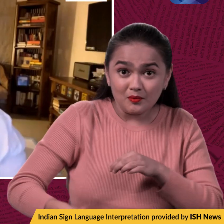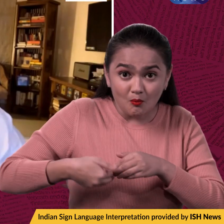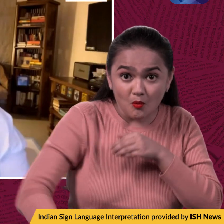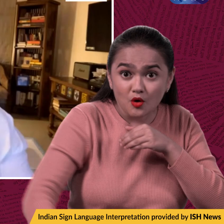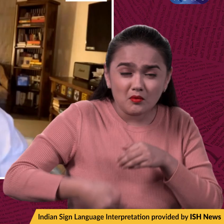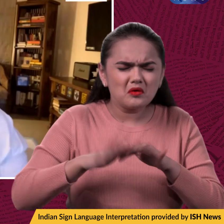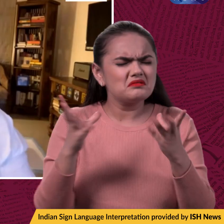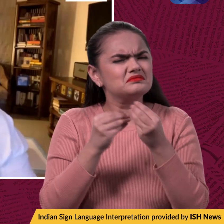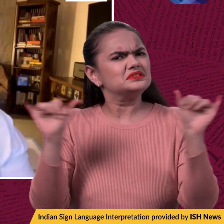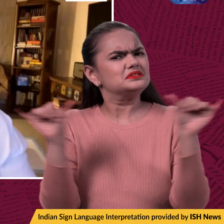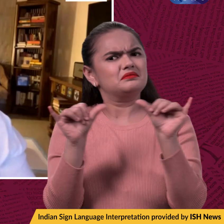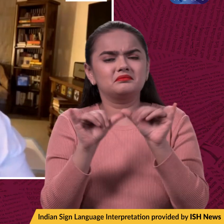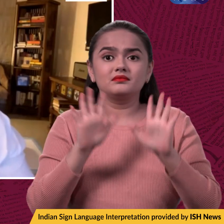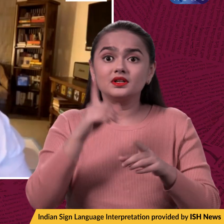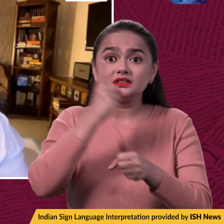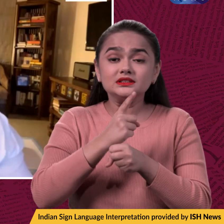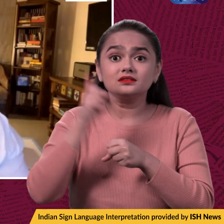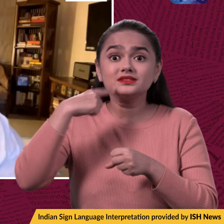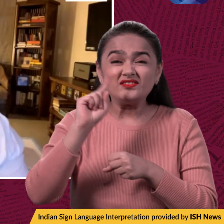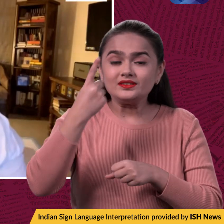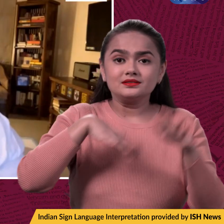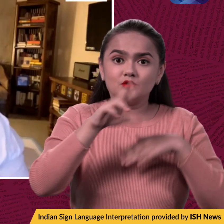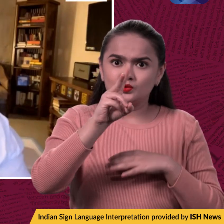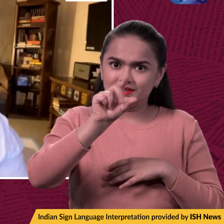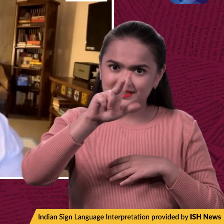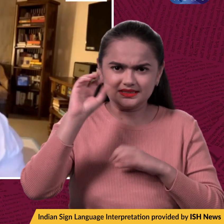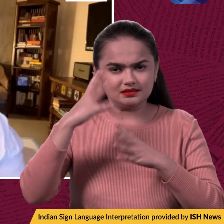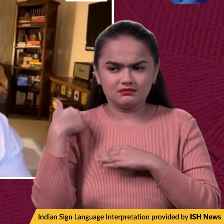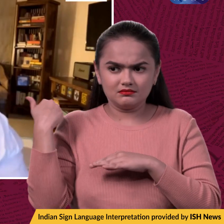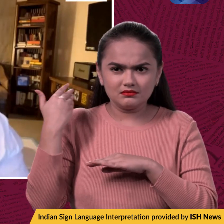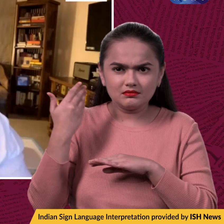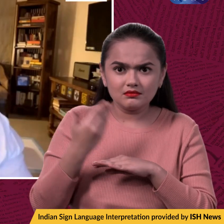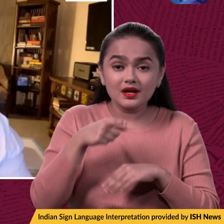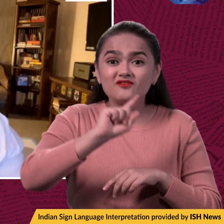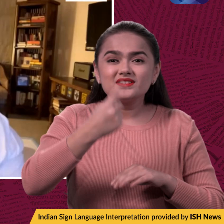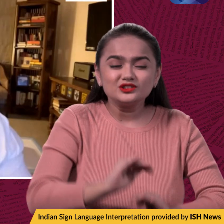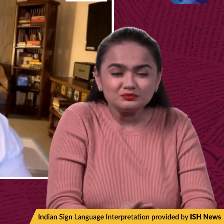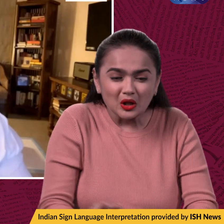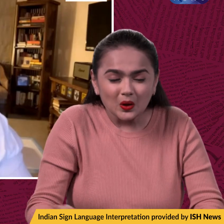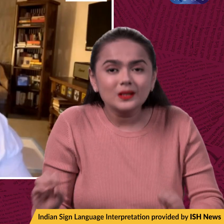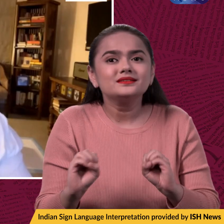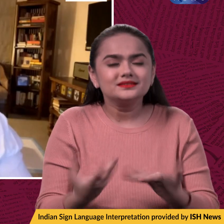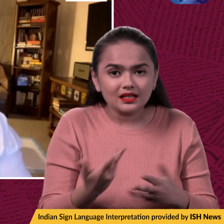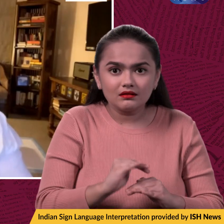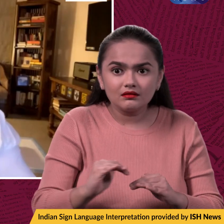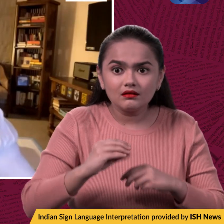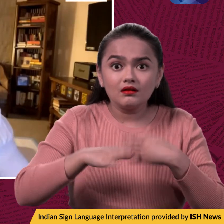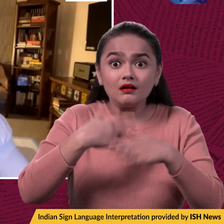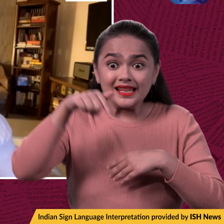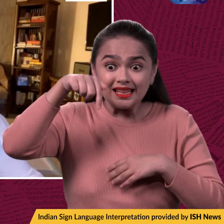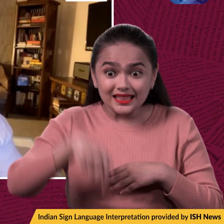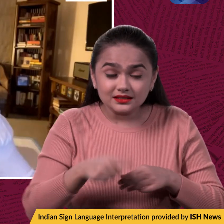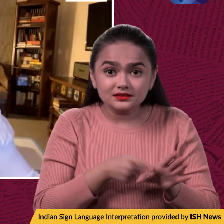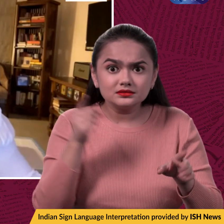uniform was a consensus with parents and teachers. The dress code was first planned in 2018 and introduced for the lower primary section of the school